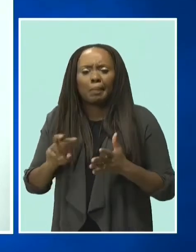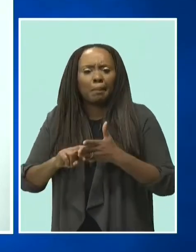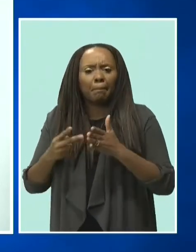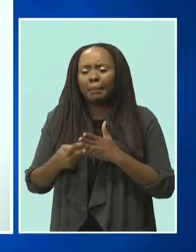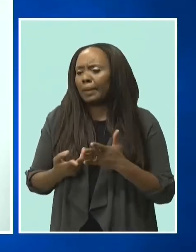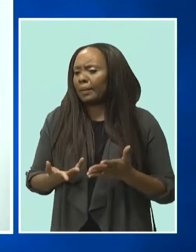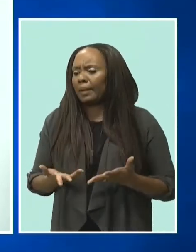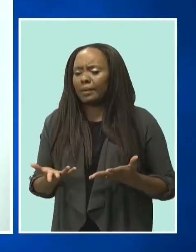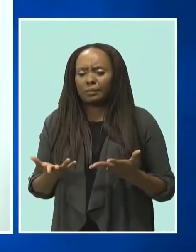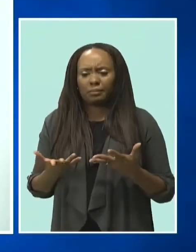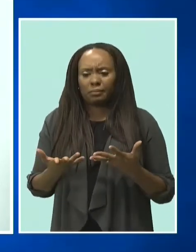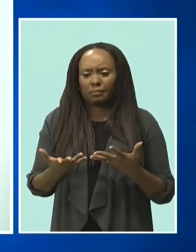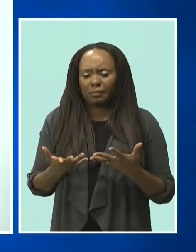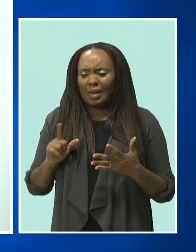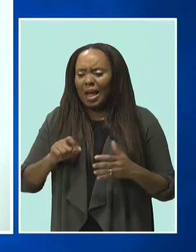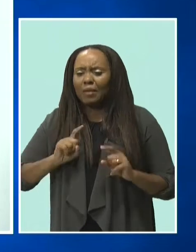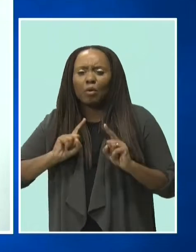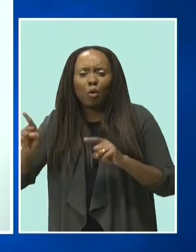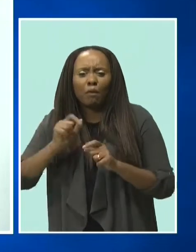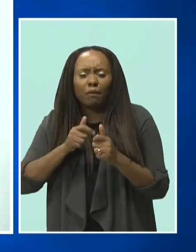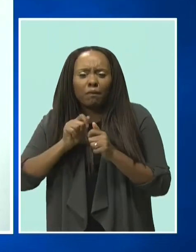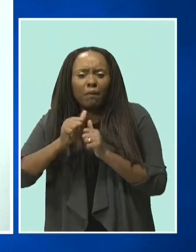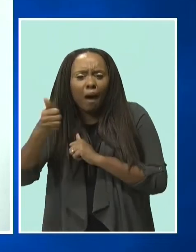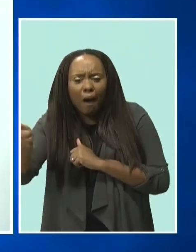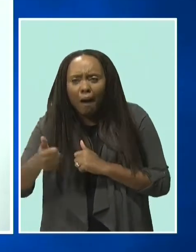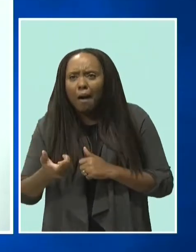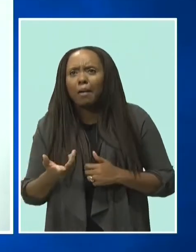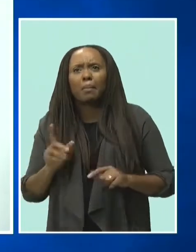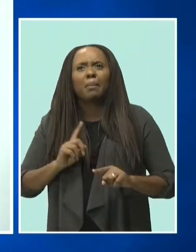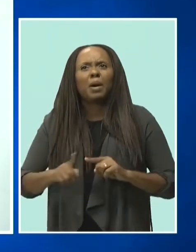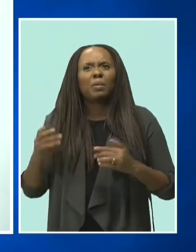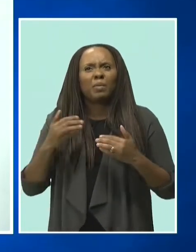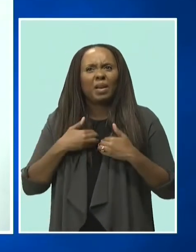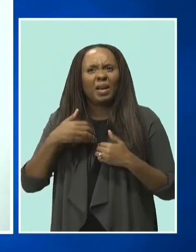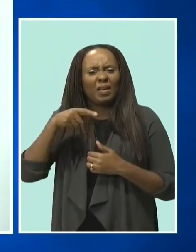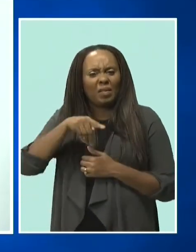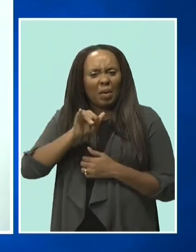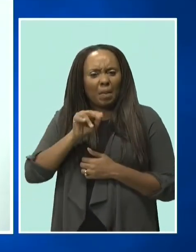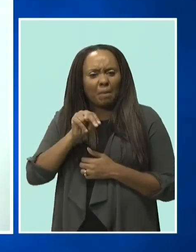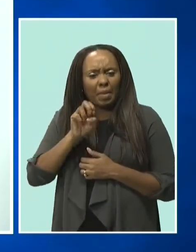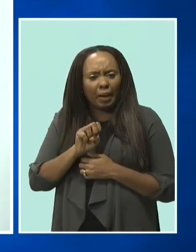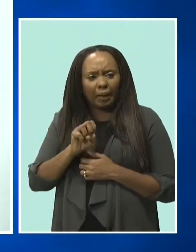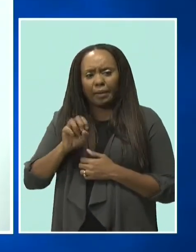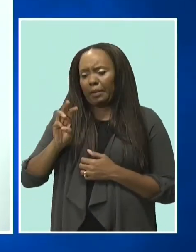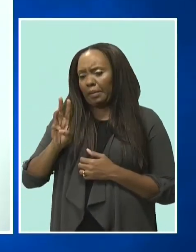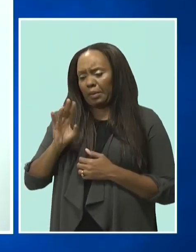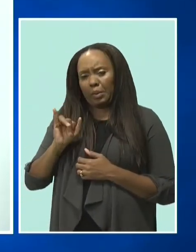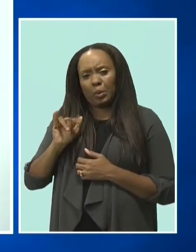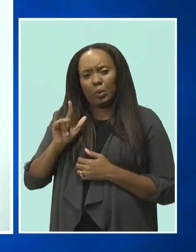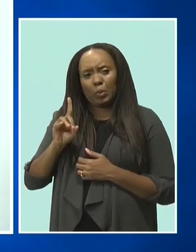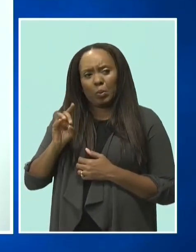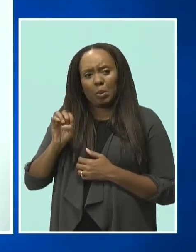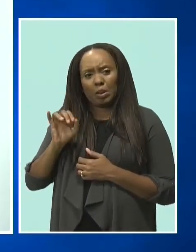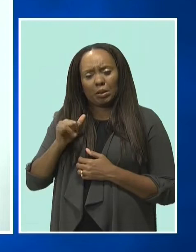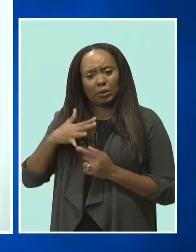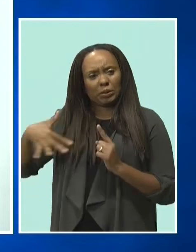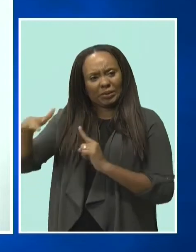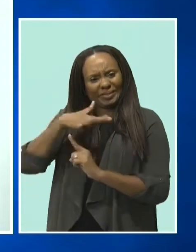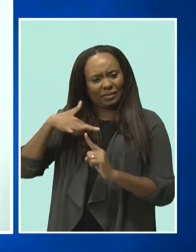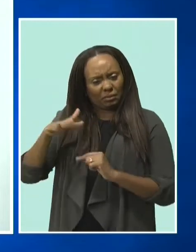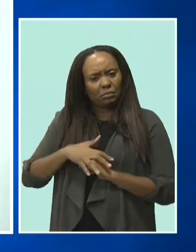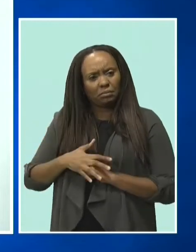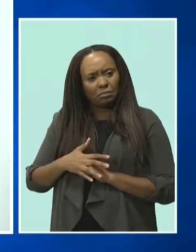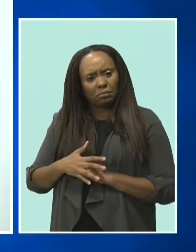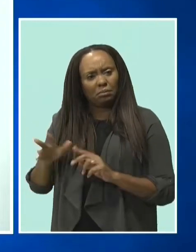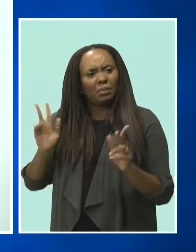area because of the environment we are in. You know, we have buildings surrounding us, the pine, etc. And we thought it would be convenient for those persons to be